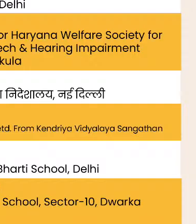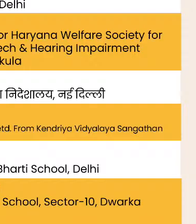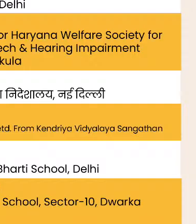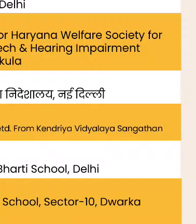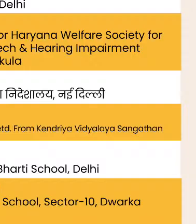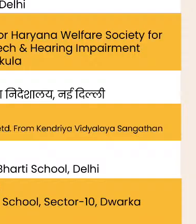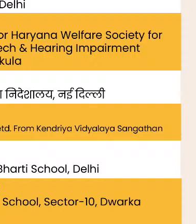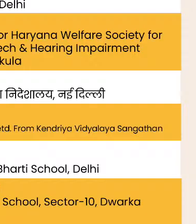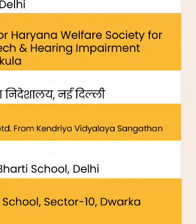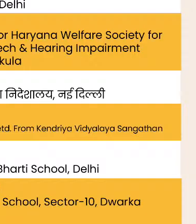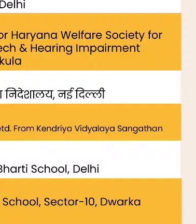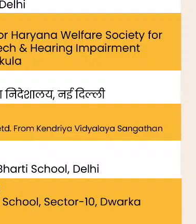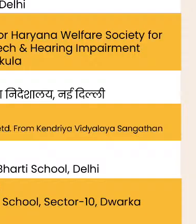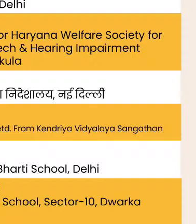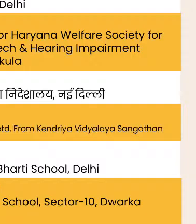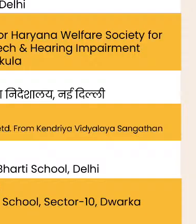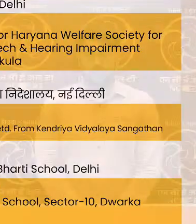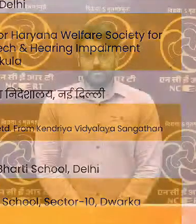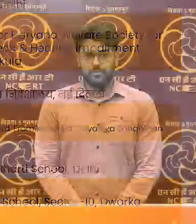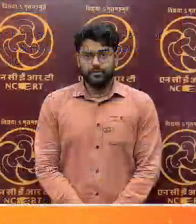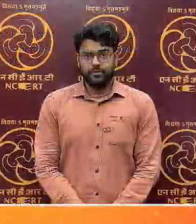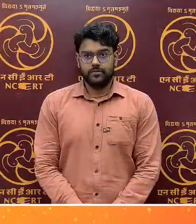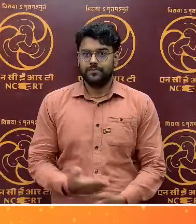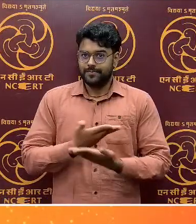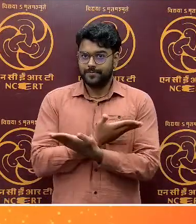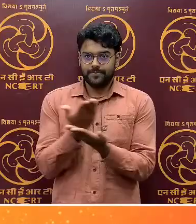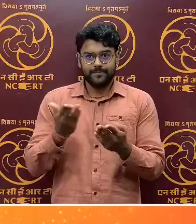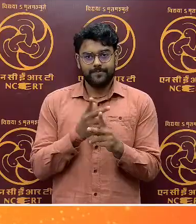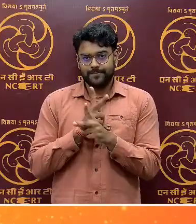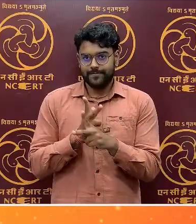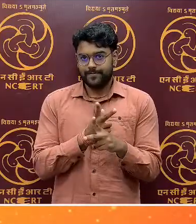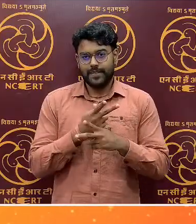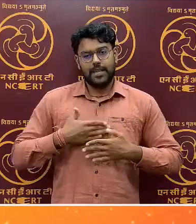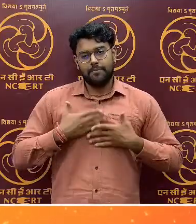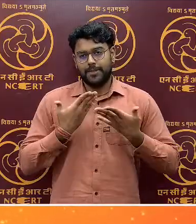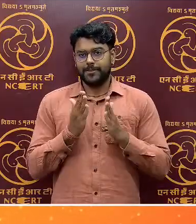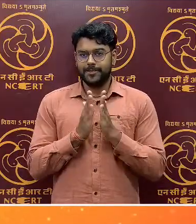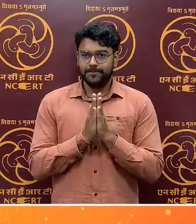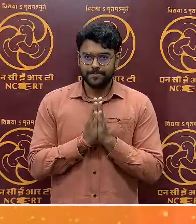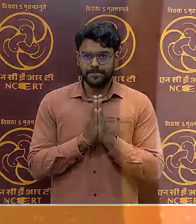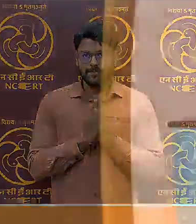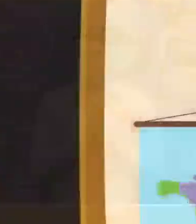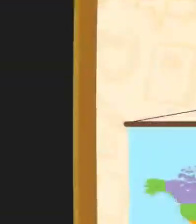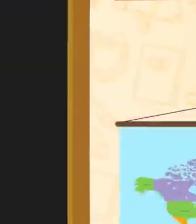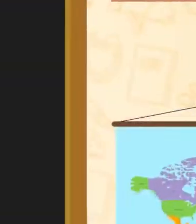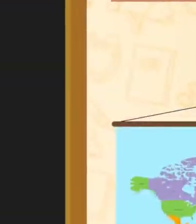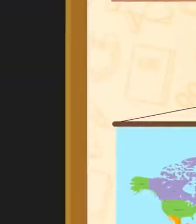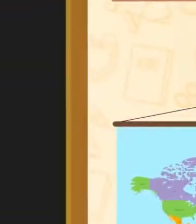with our session Sahyog. With this, that's a wrap. This is me, Harpreet Kaur, taking leave of you. Namaskar.